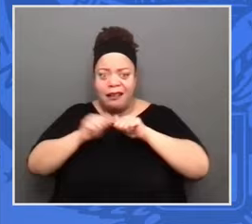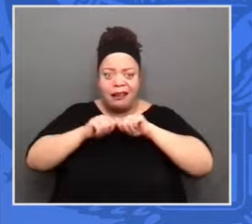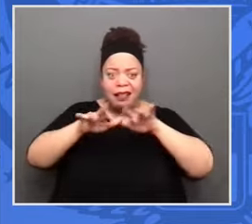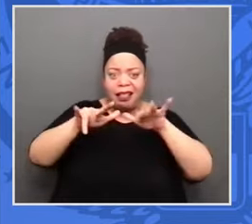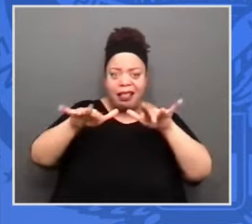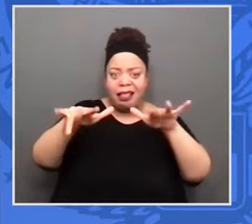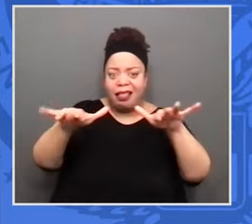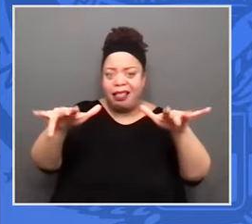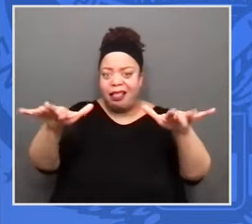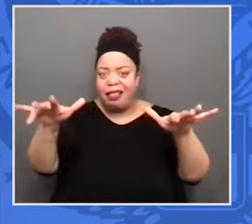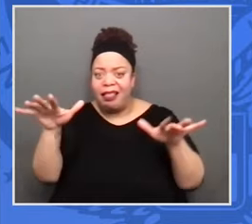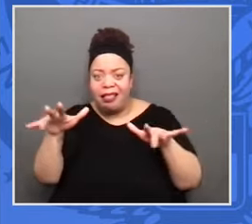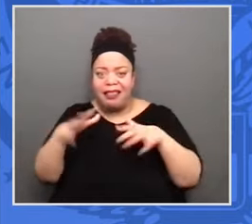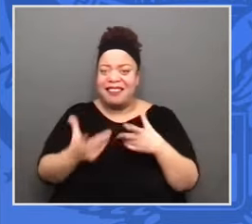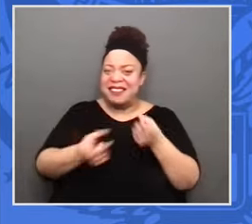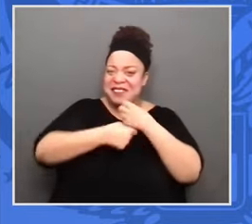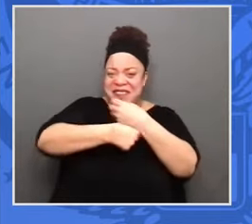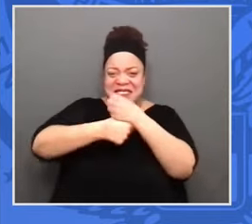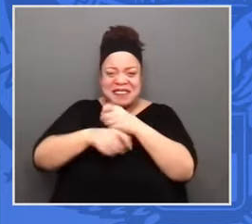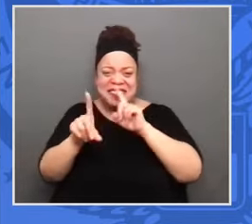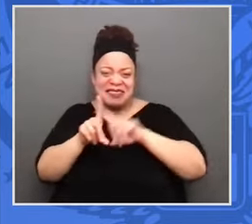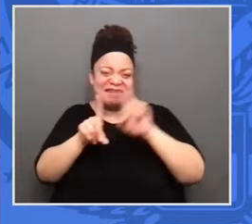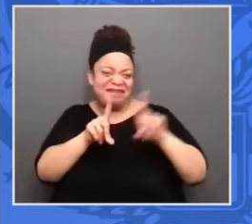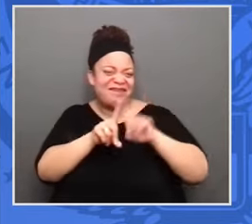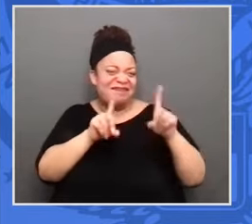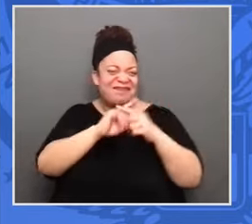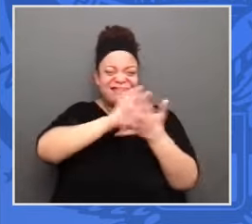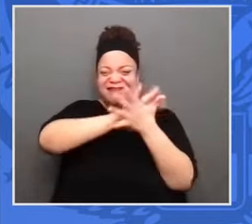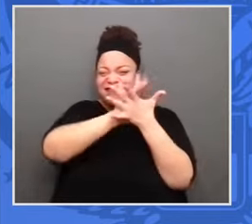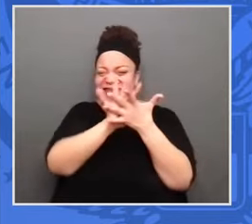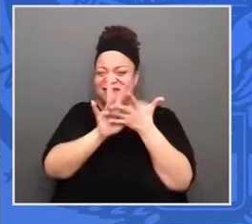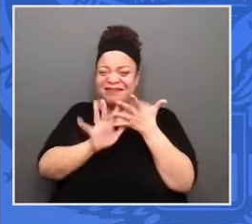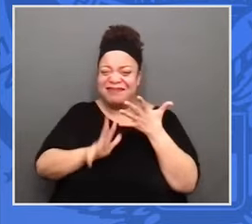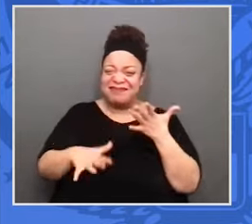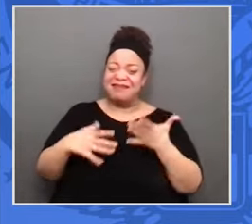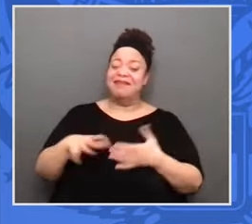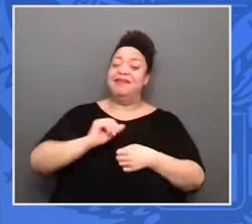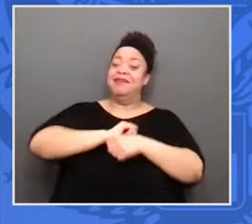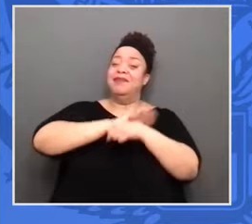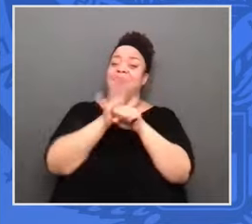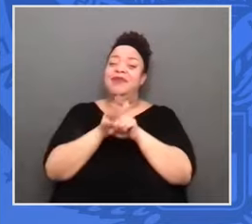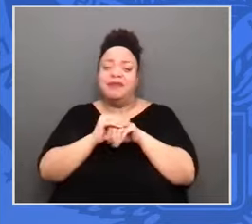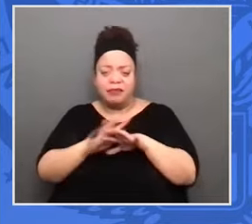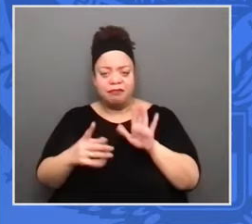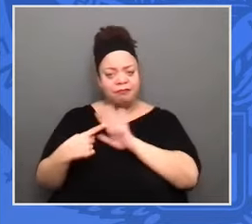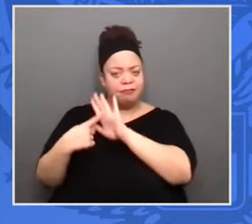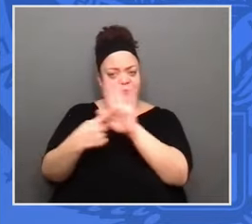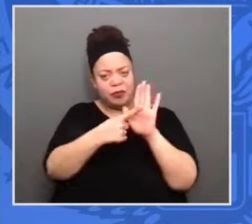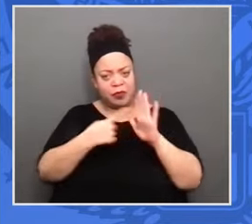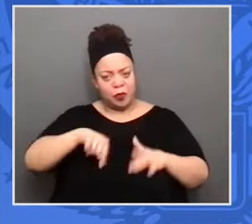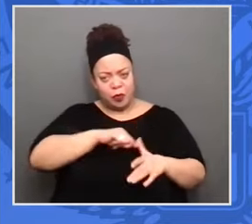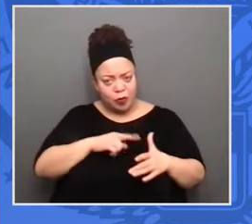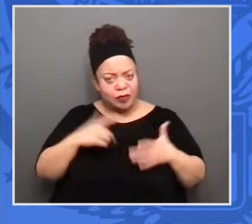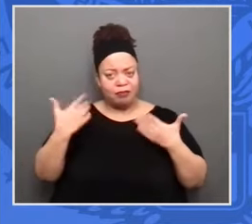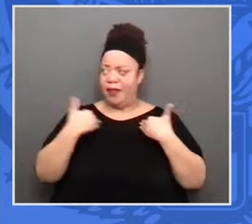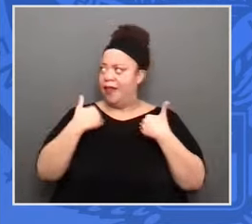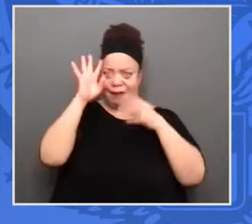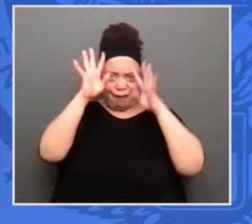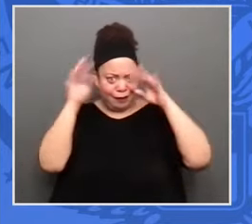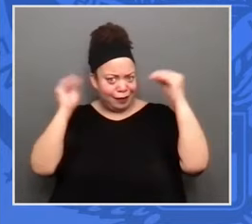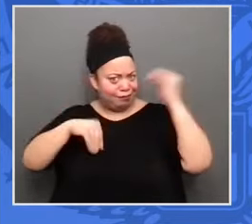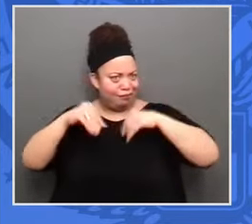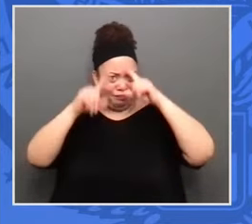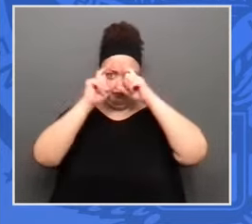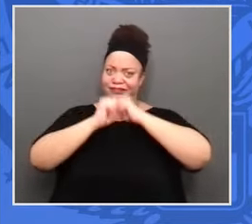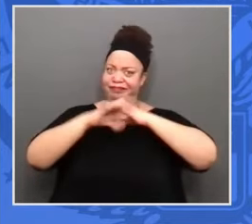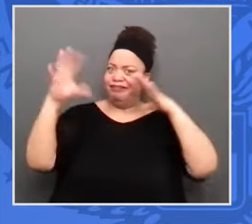has tapped a creative nerve that many of us never even knew we had. The dance move flossing.